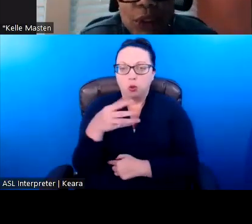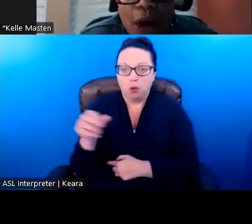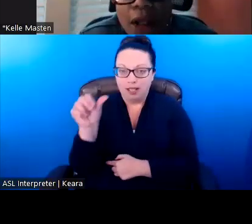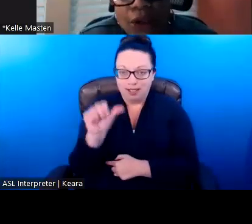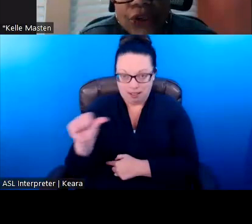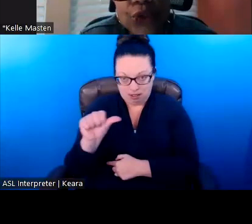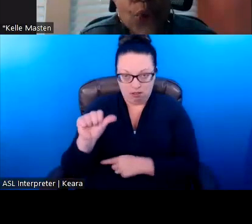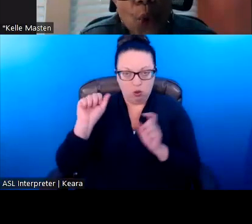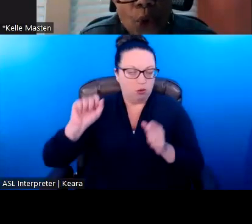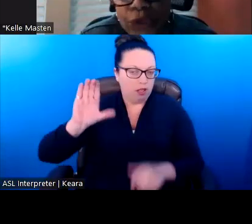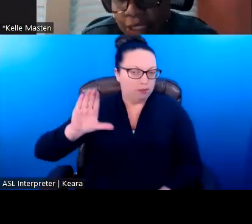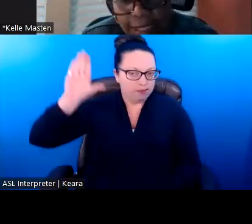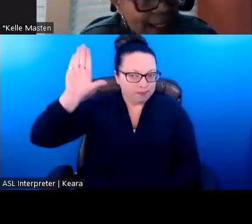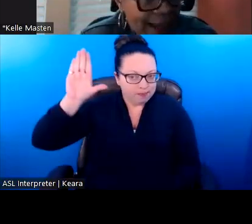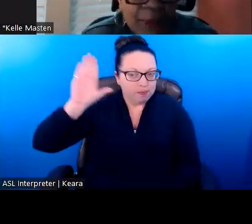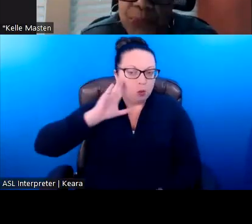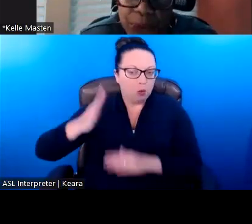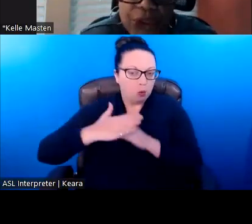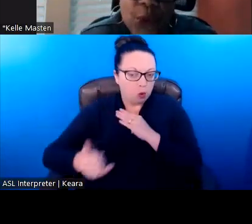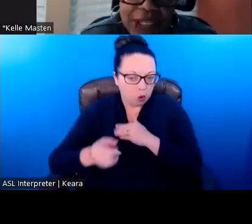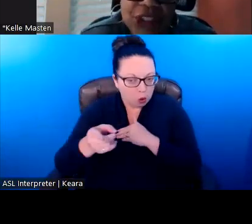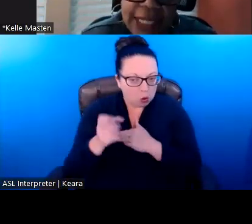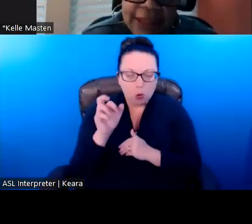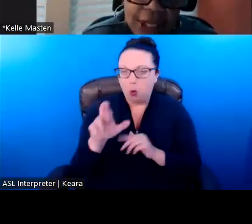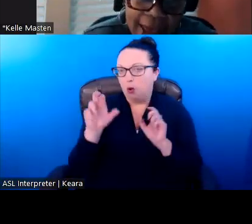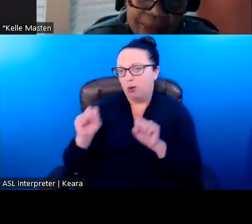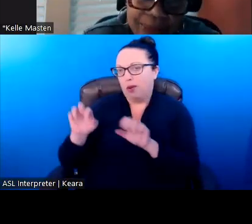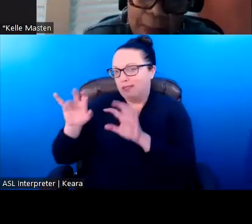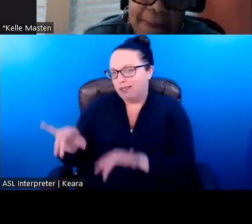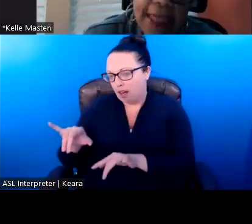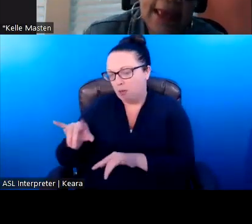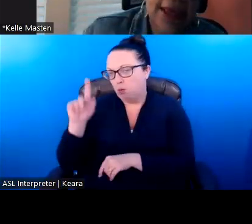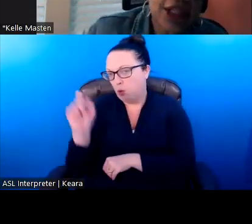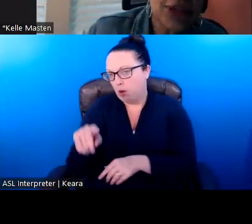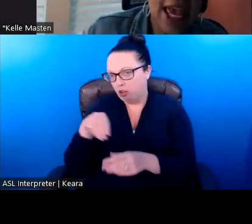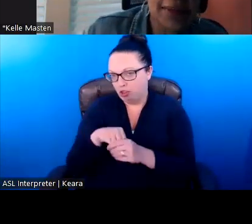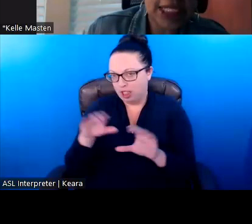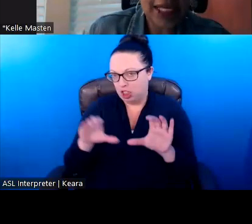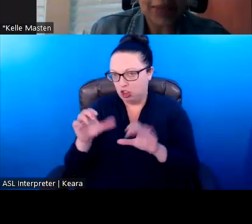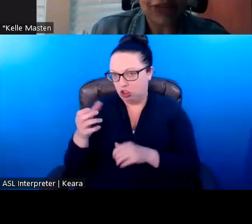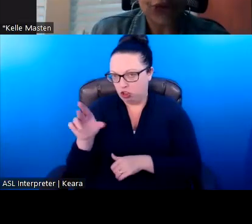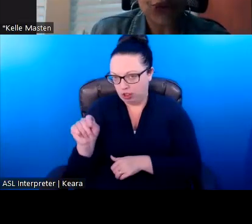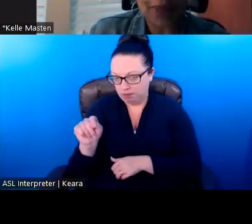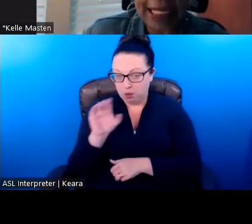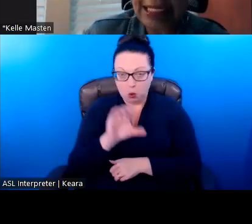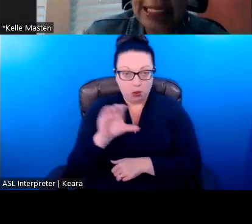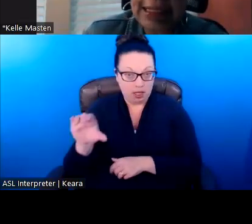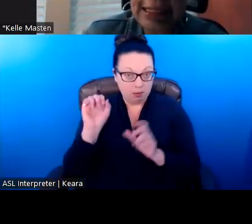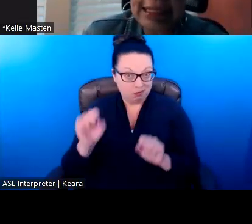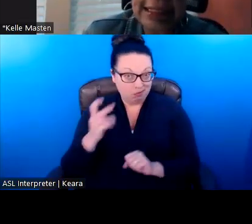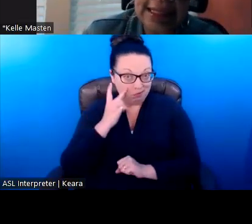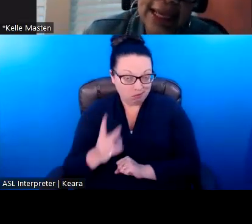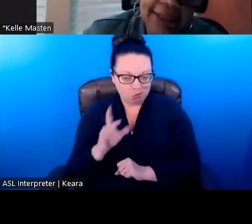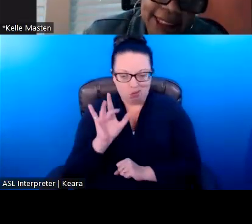Dana will call on you, or you can just, again, put your question in the chat. Closed captioning can be viewed by clicking